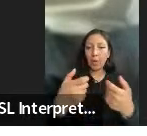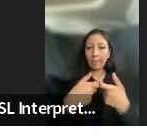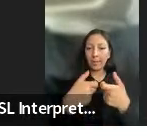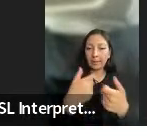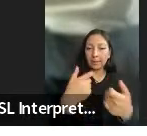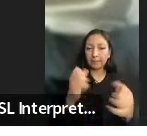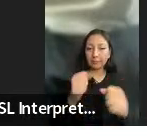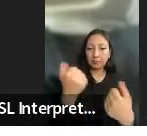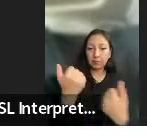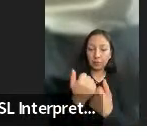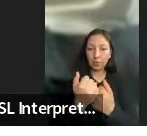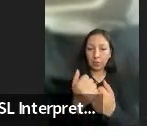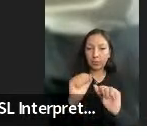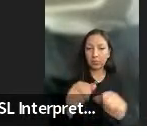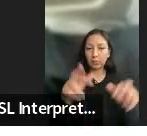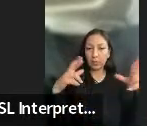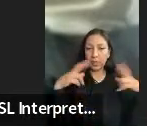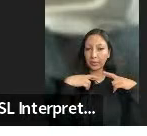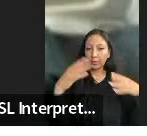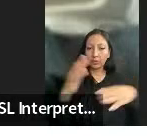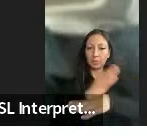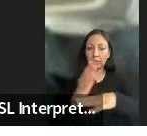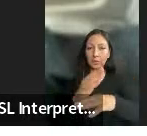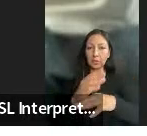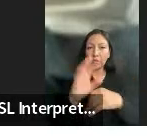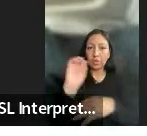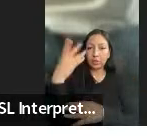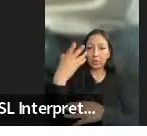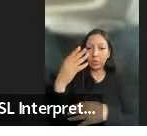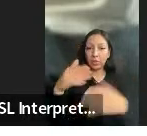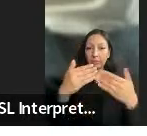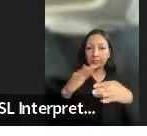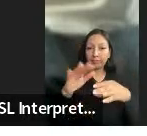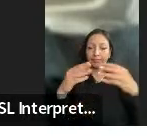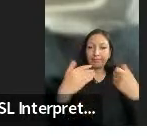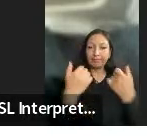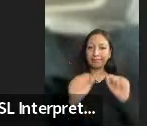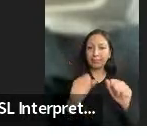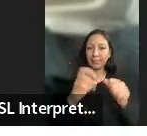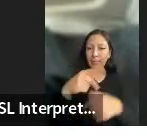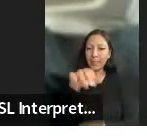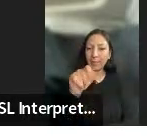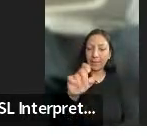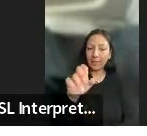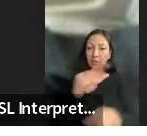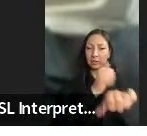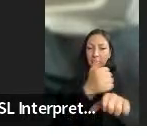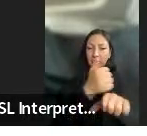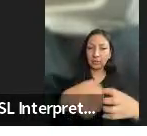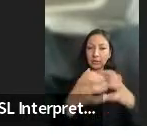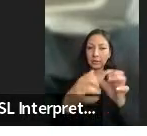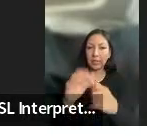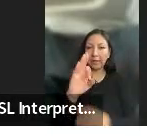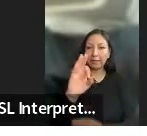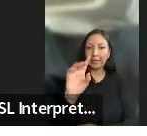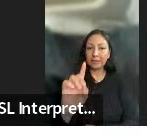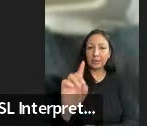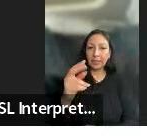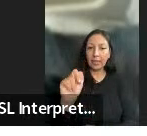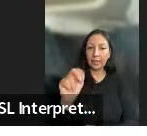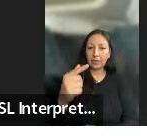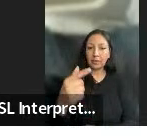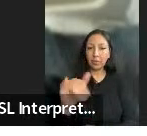a residentially scaled solar panel installation. We've worked really closely with the FDNY for several years now on this